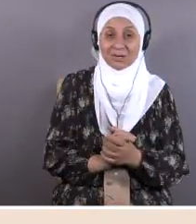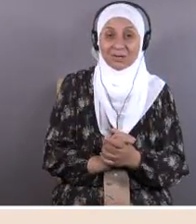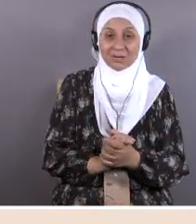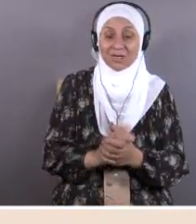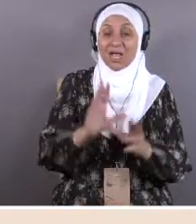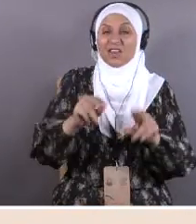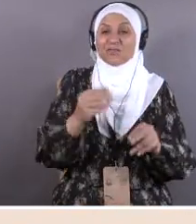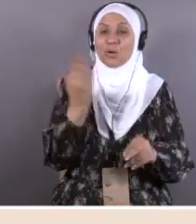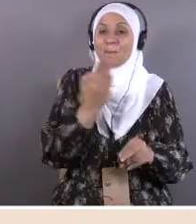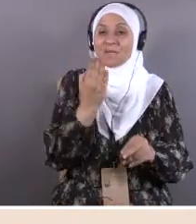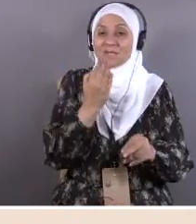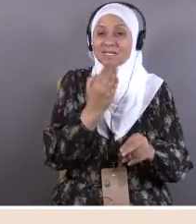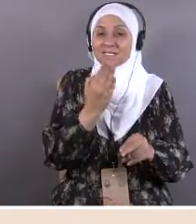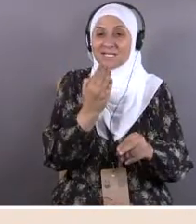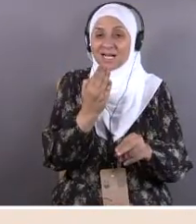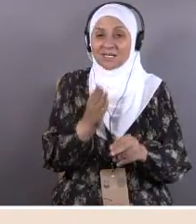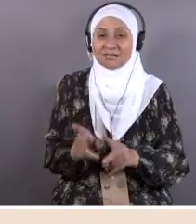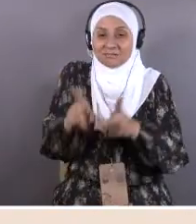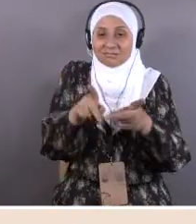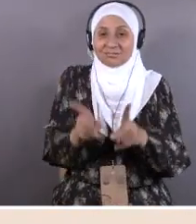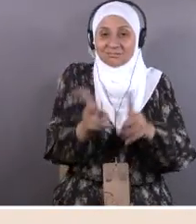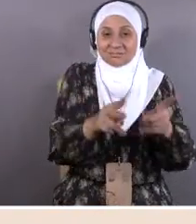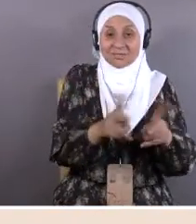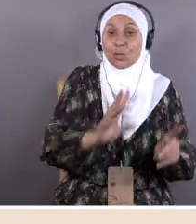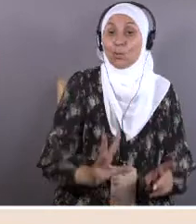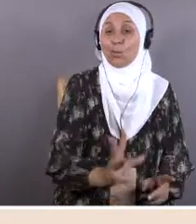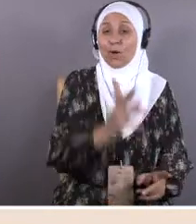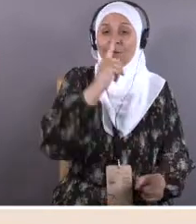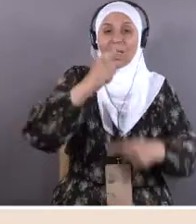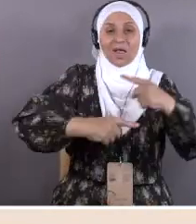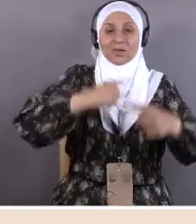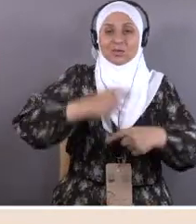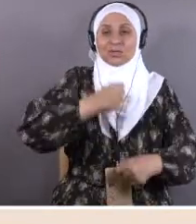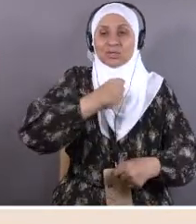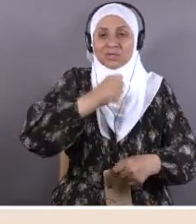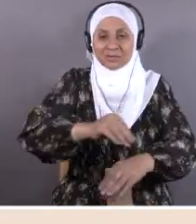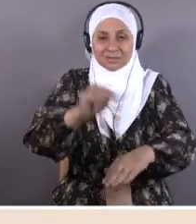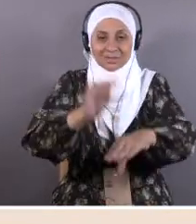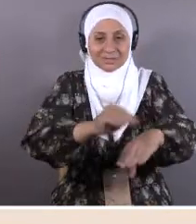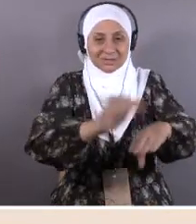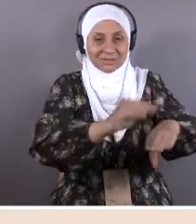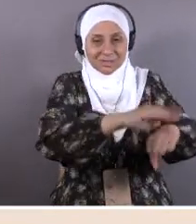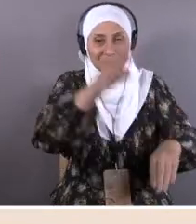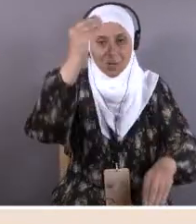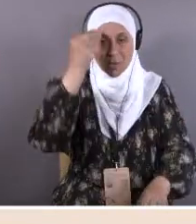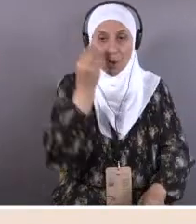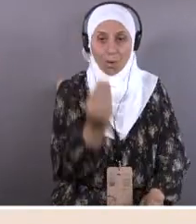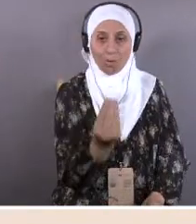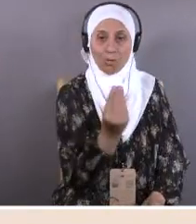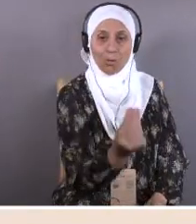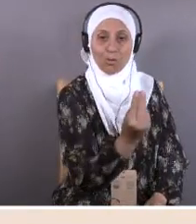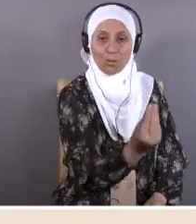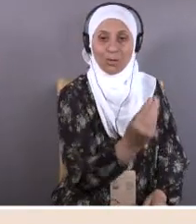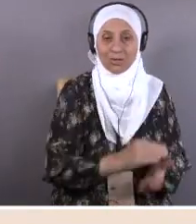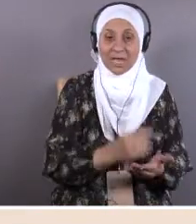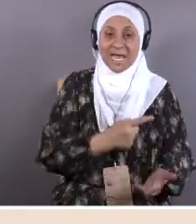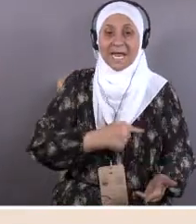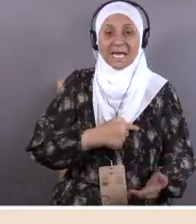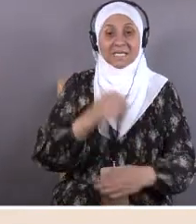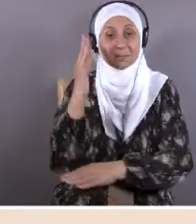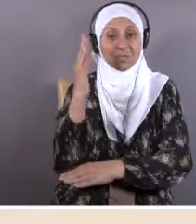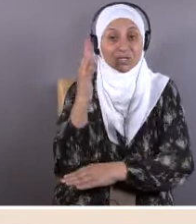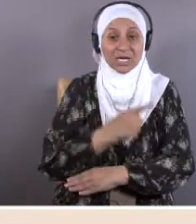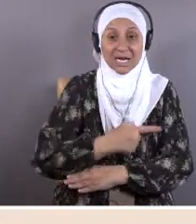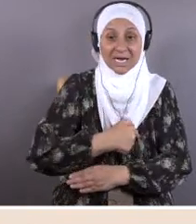grandfather have a mobile school. He tried as much as he could to convey the